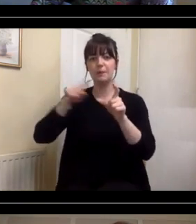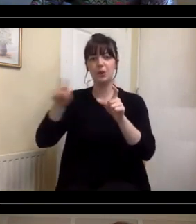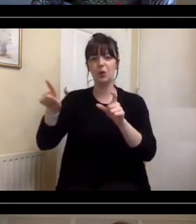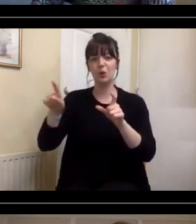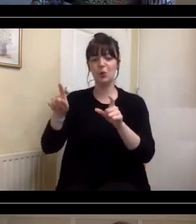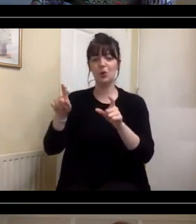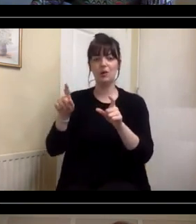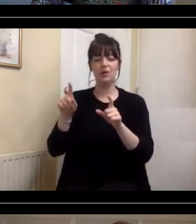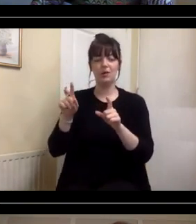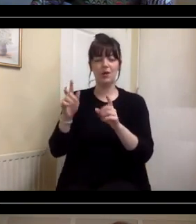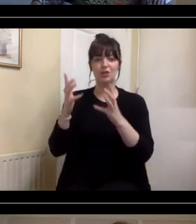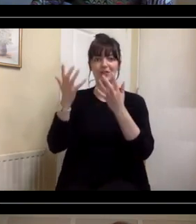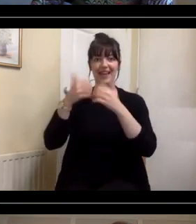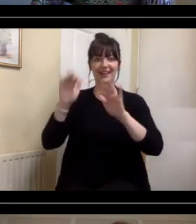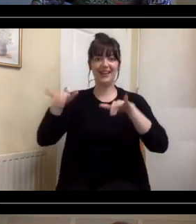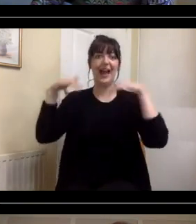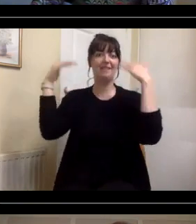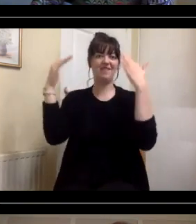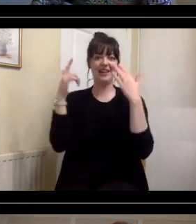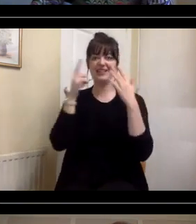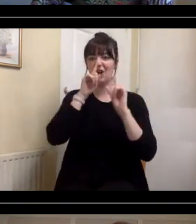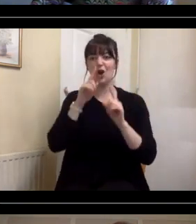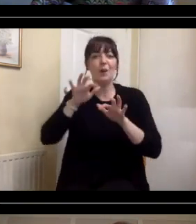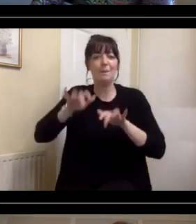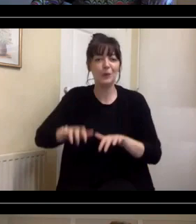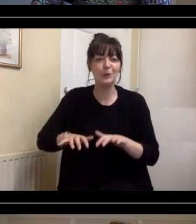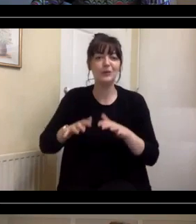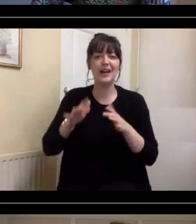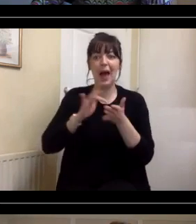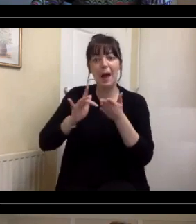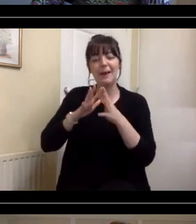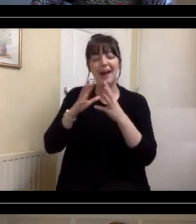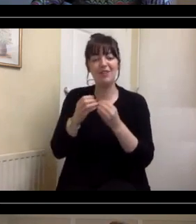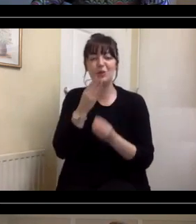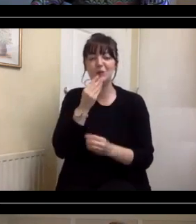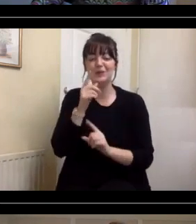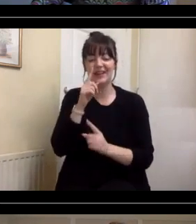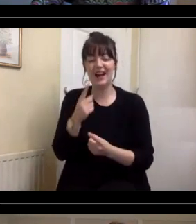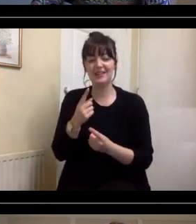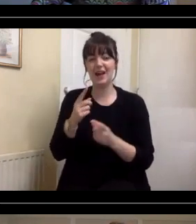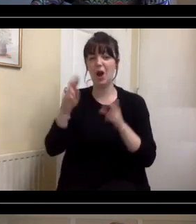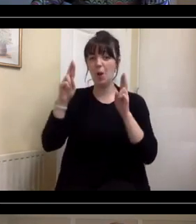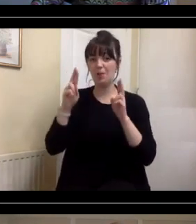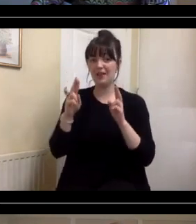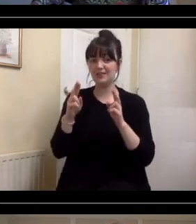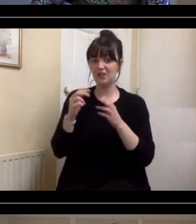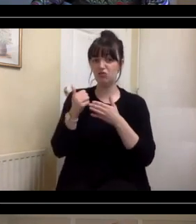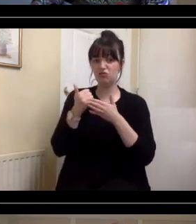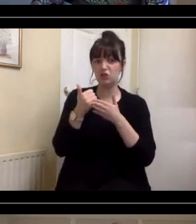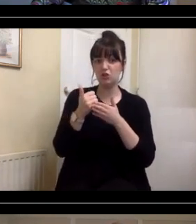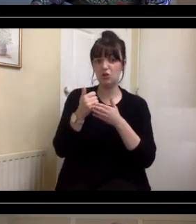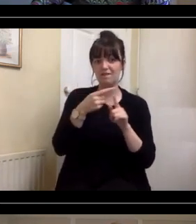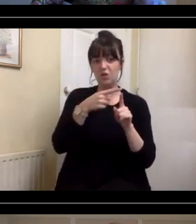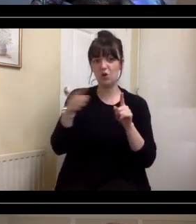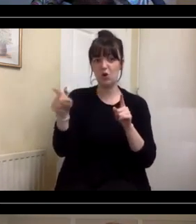as digitally comfortable do have access to the materials. I hope that's reassuring for the person who asked that question.